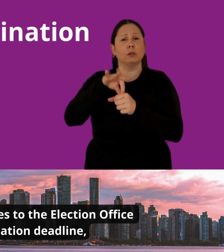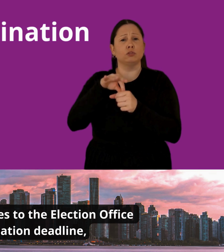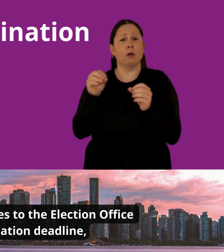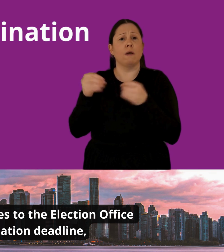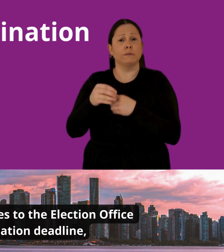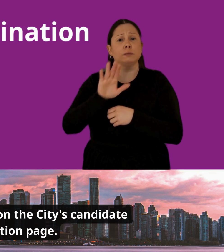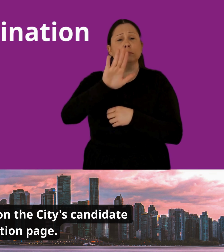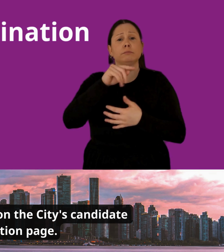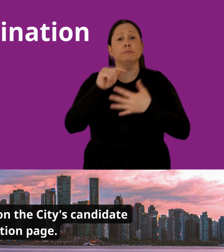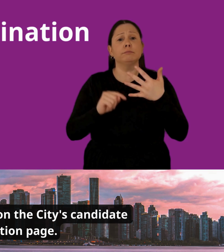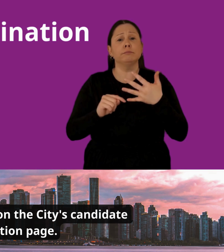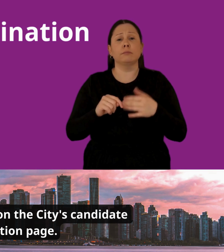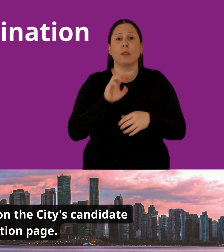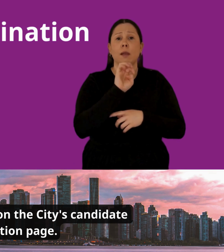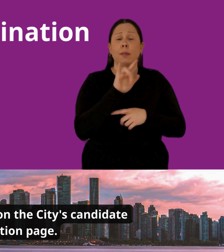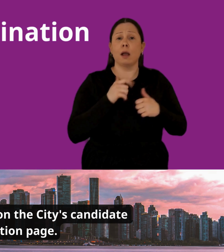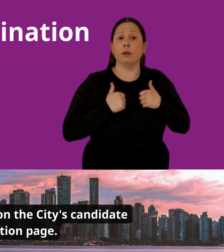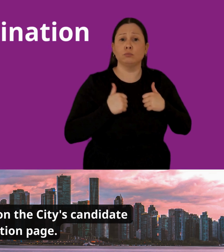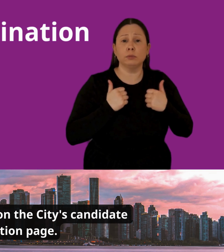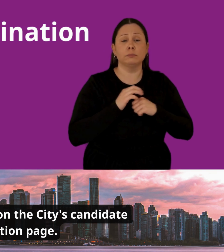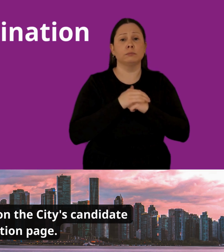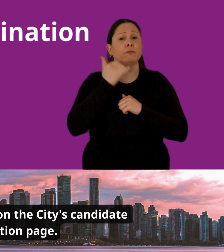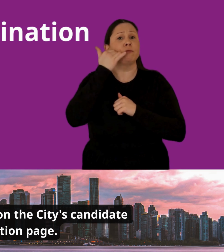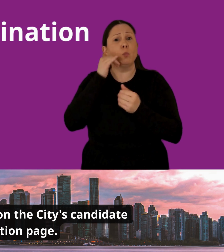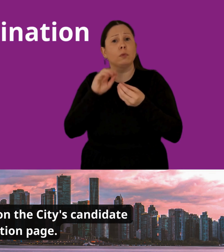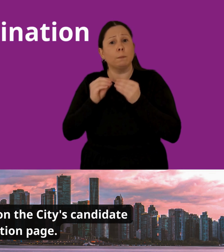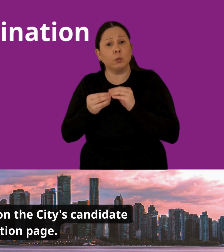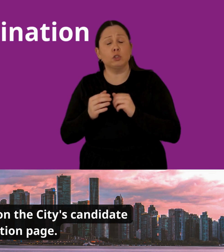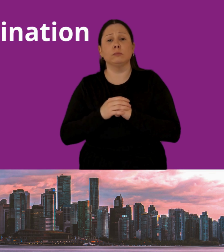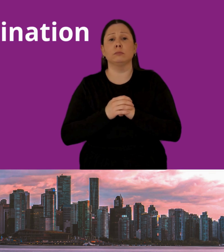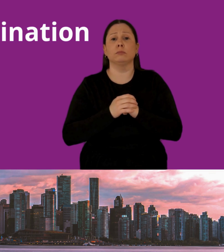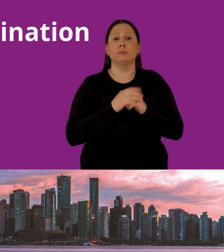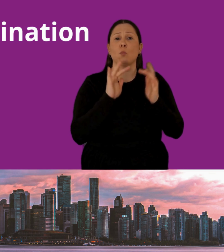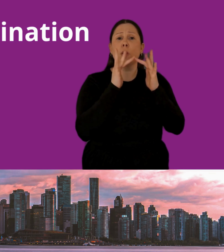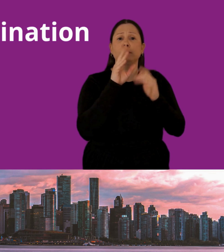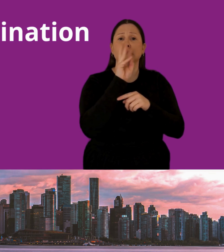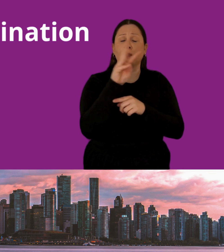the nomination deadline, and they'll be listed on the city's candidate information page.